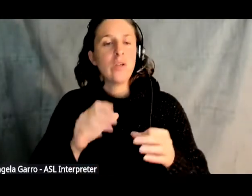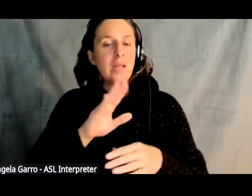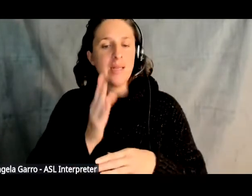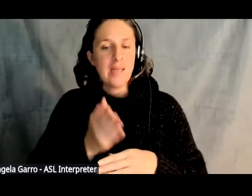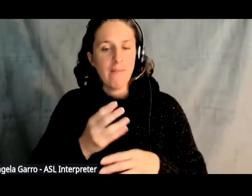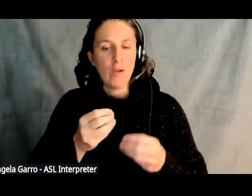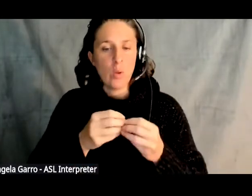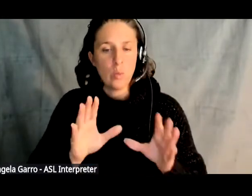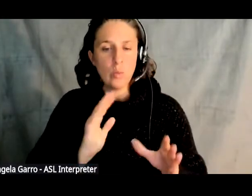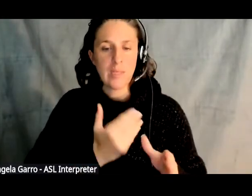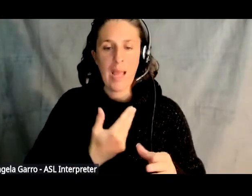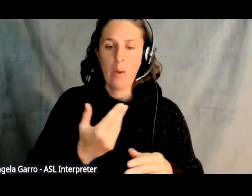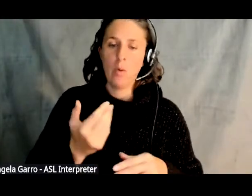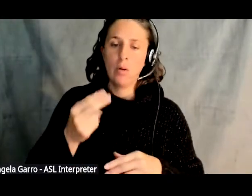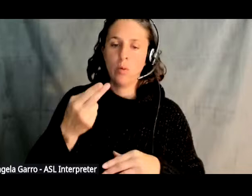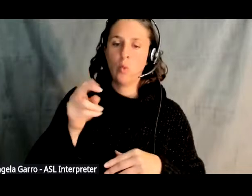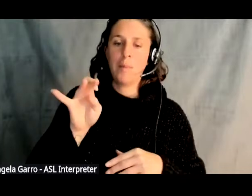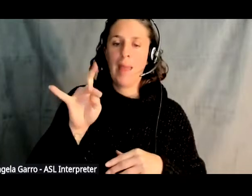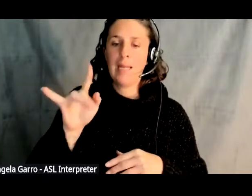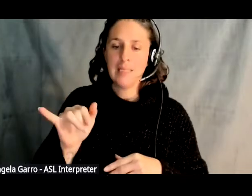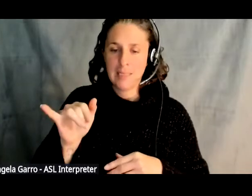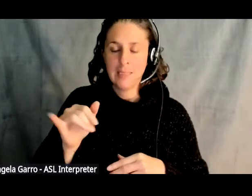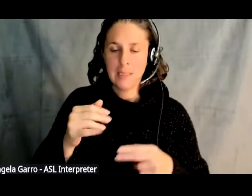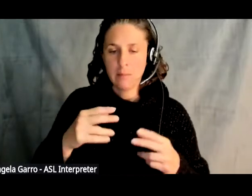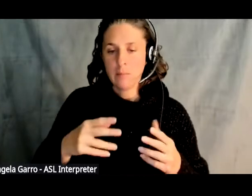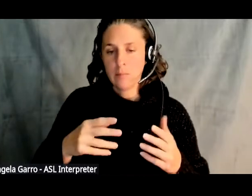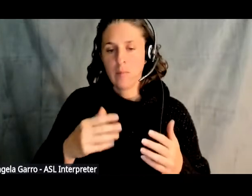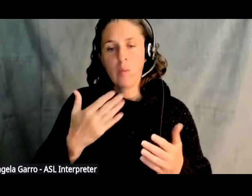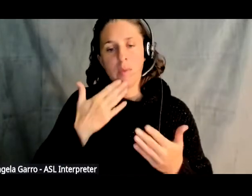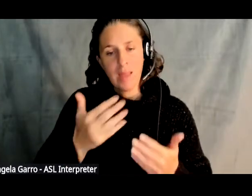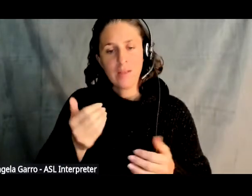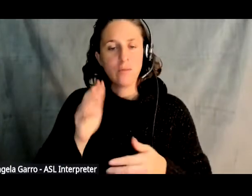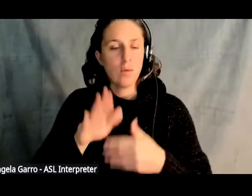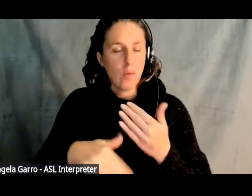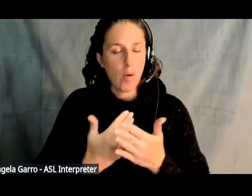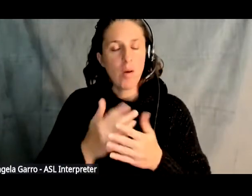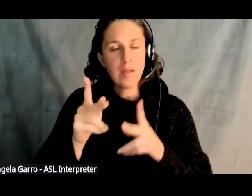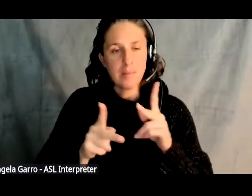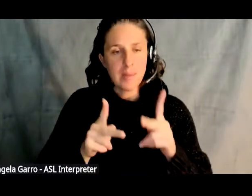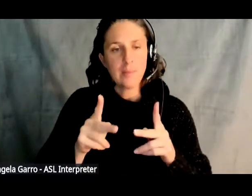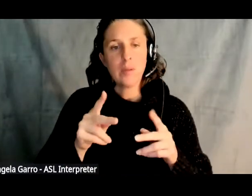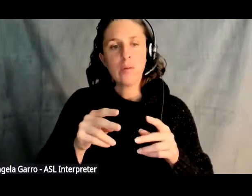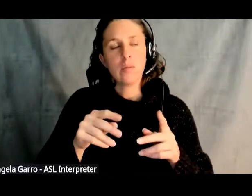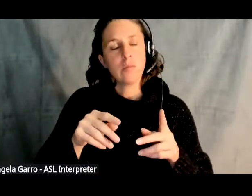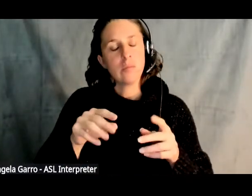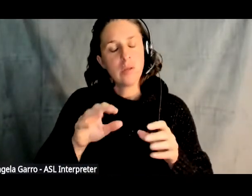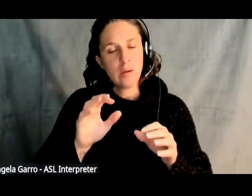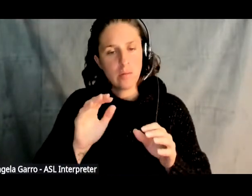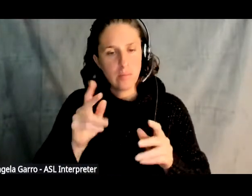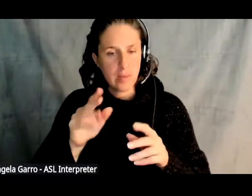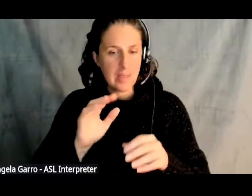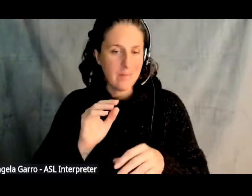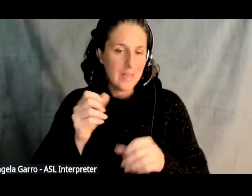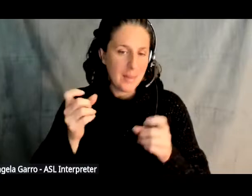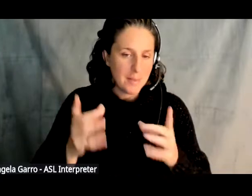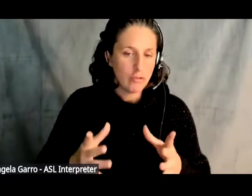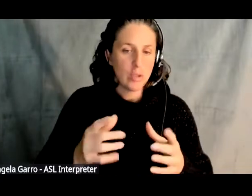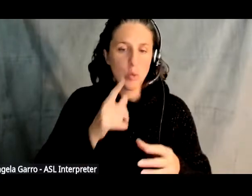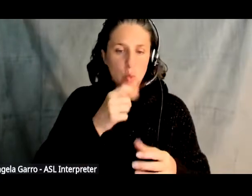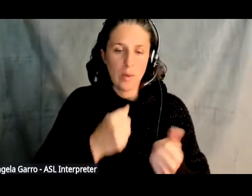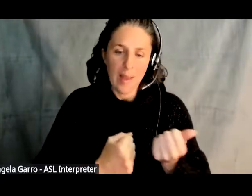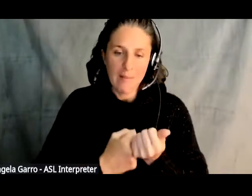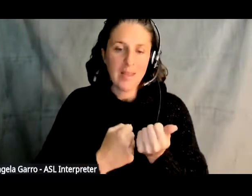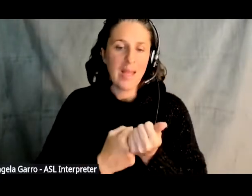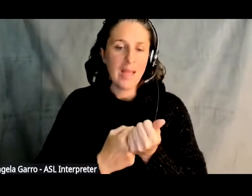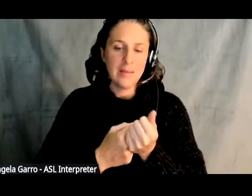in our district, our educators, who advocate tirelessly for our students who are here